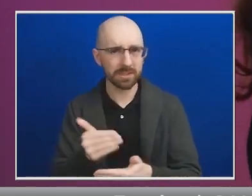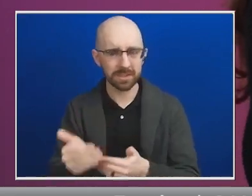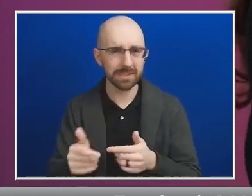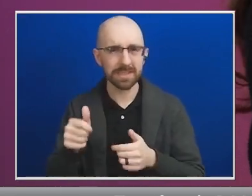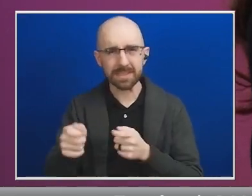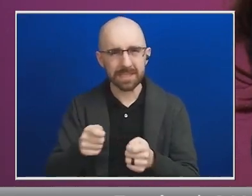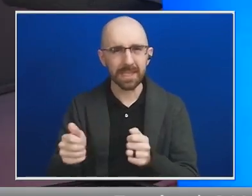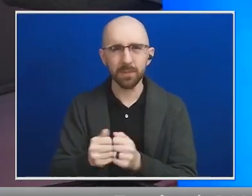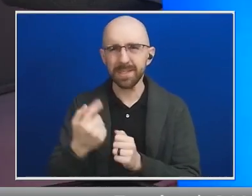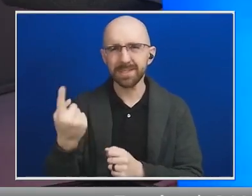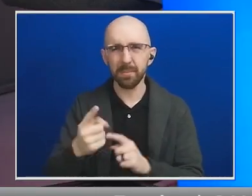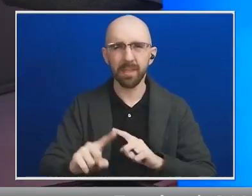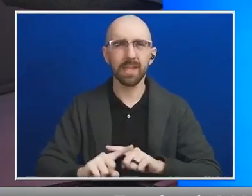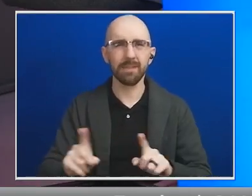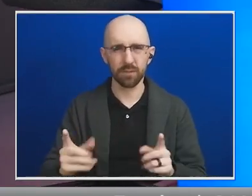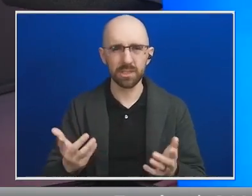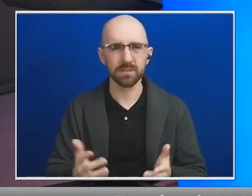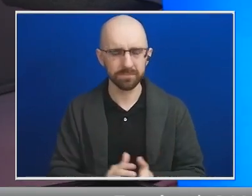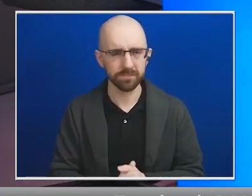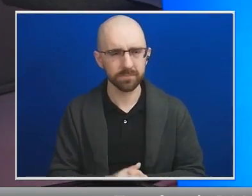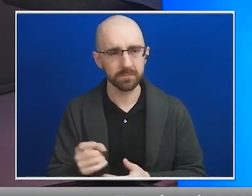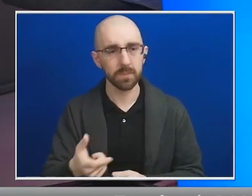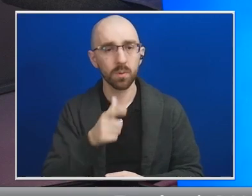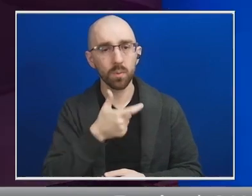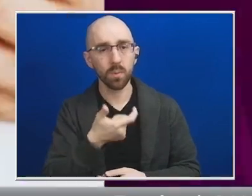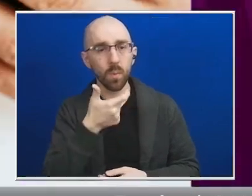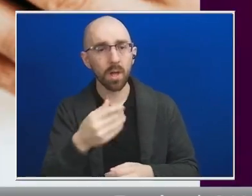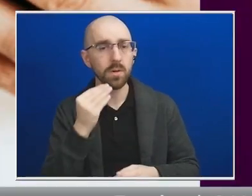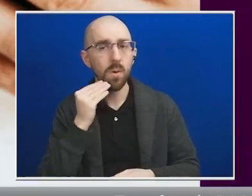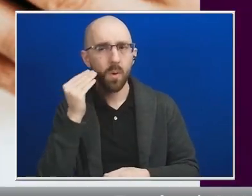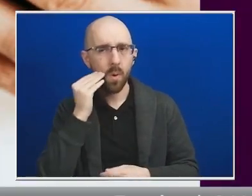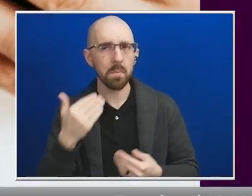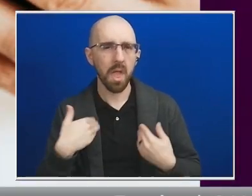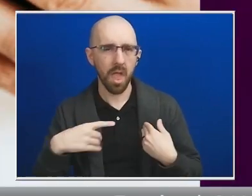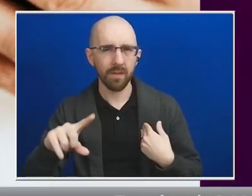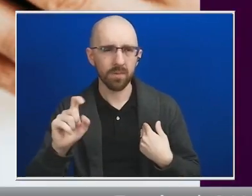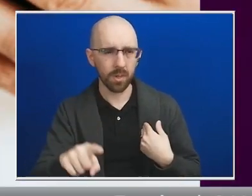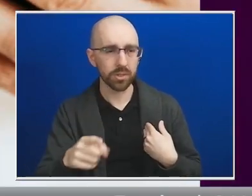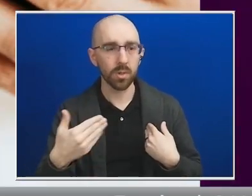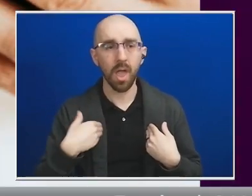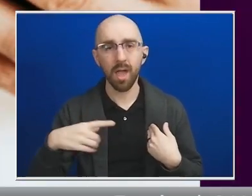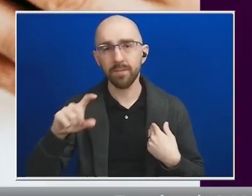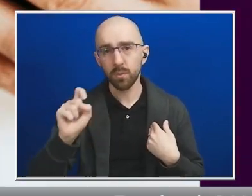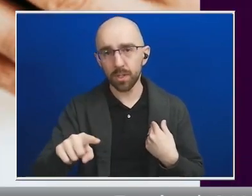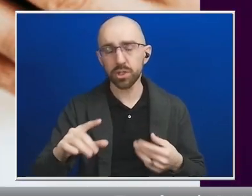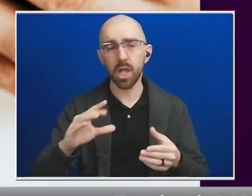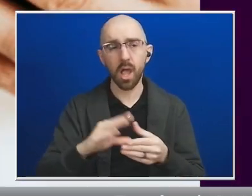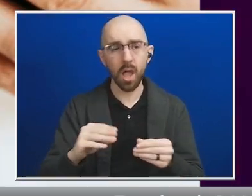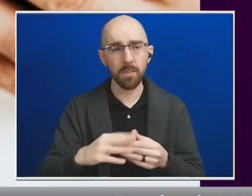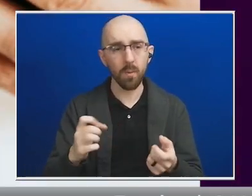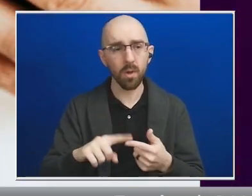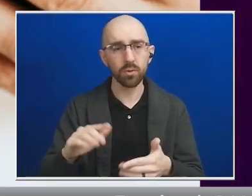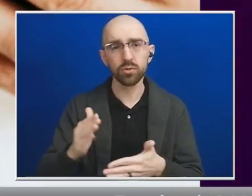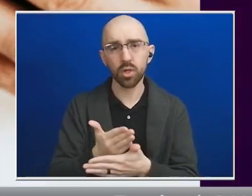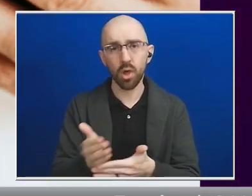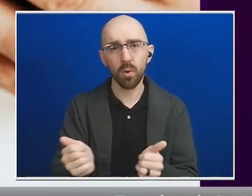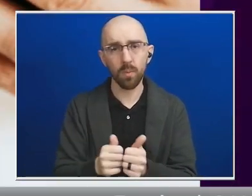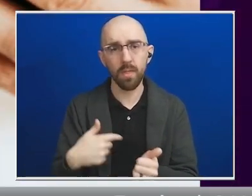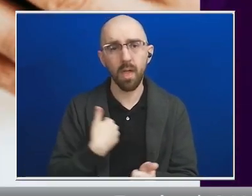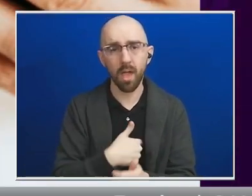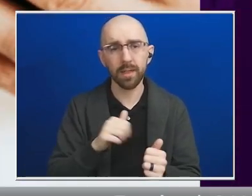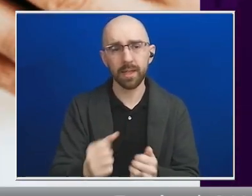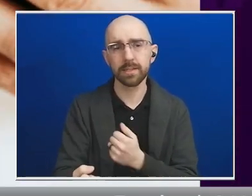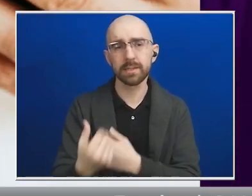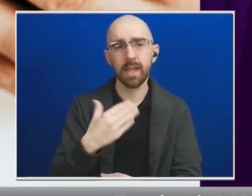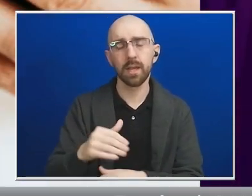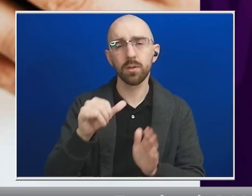different. Our viewers watching at home are bound to have questions. If you have a question or a comment that you'd like to share with us, you can send it to us on YouTube, Facebook, or